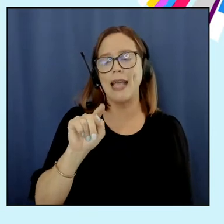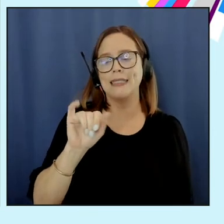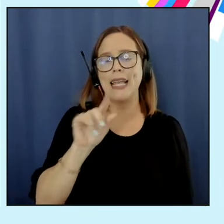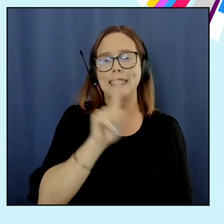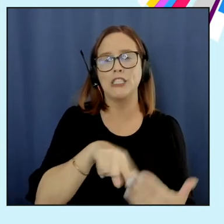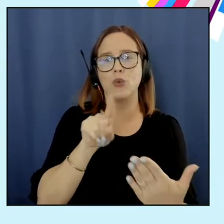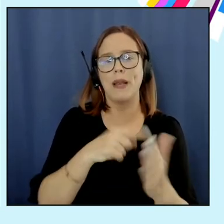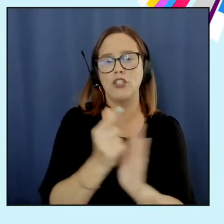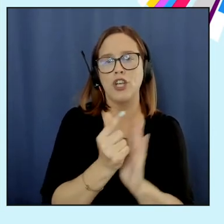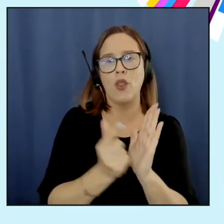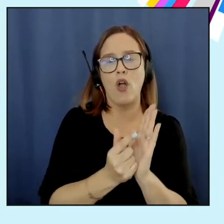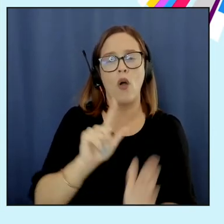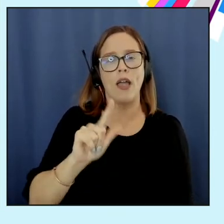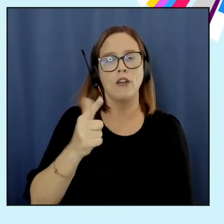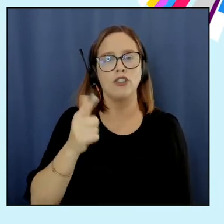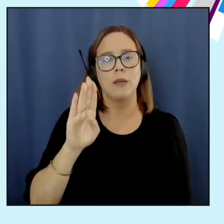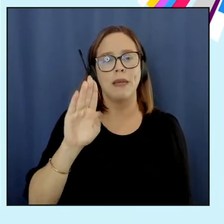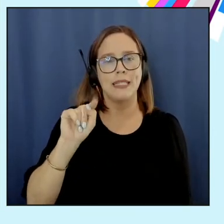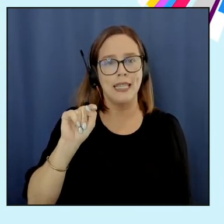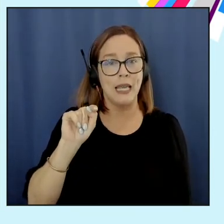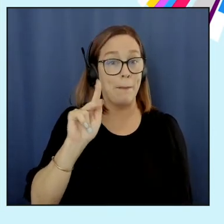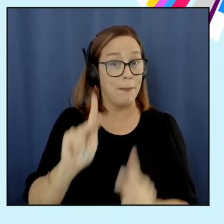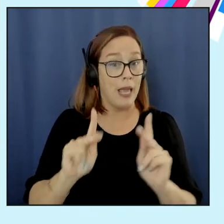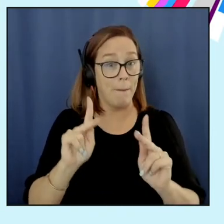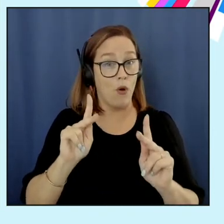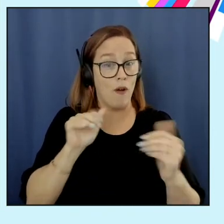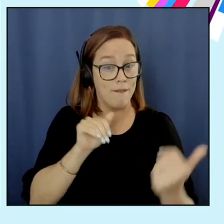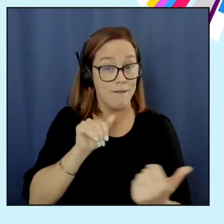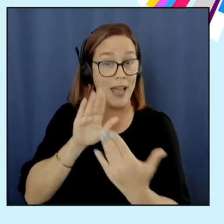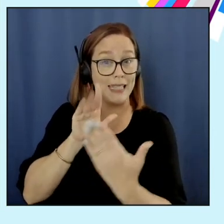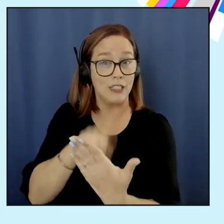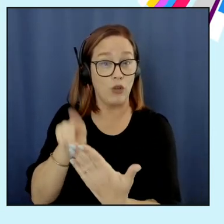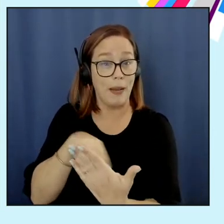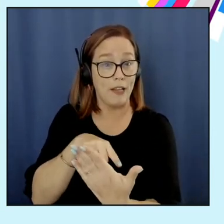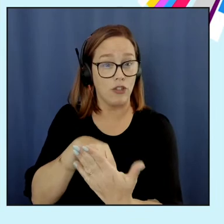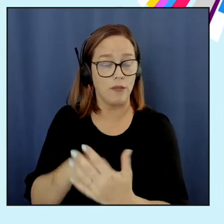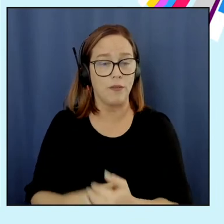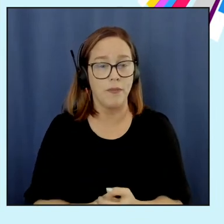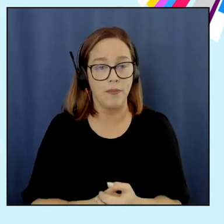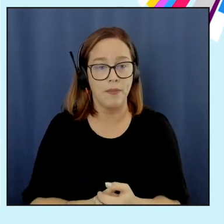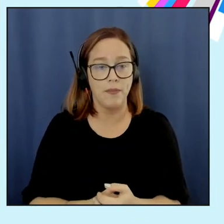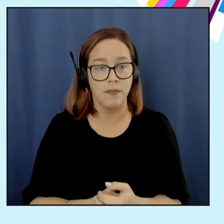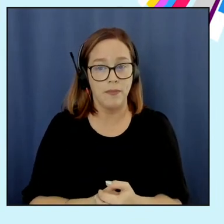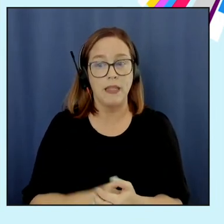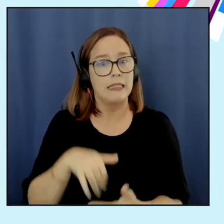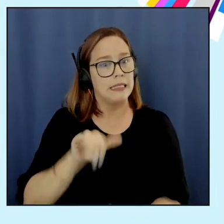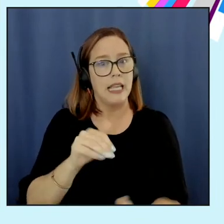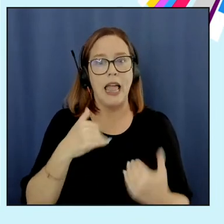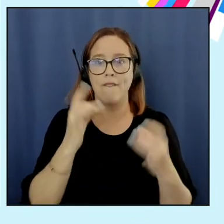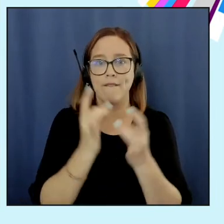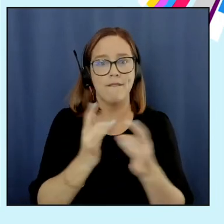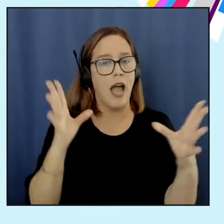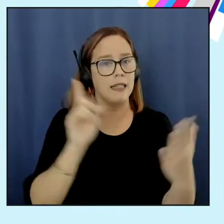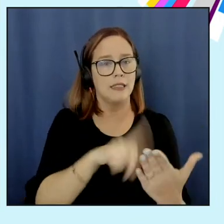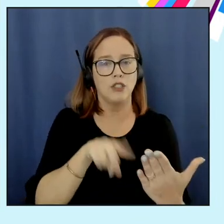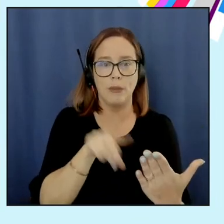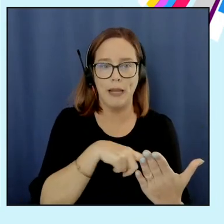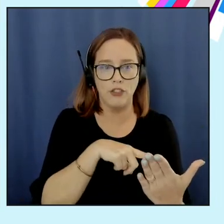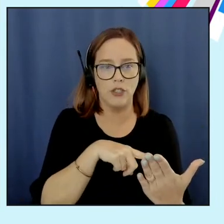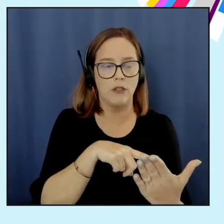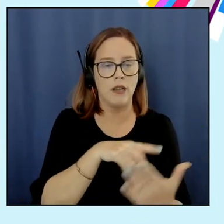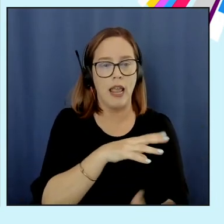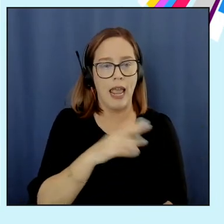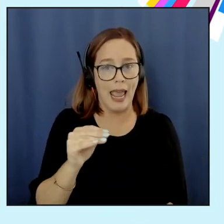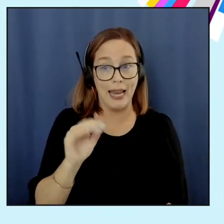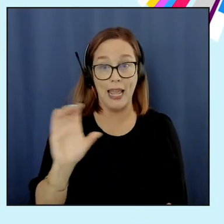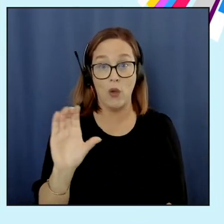people face discrimination. Trans people are the most vulnerable. They are still facing violence and discrimination. Being Colombia, one of